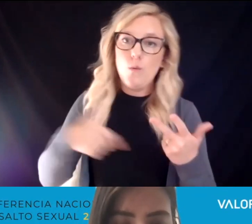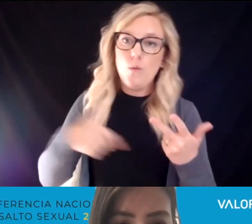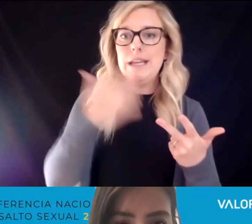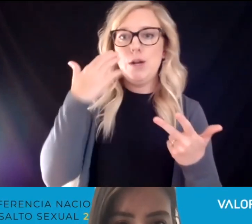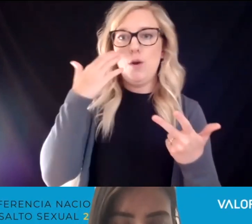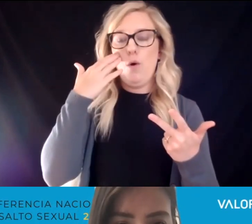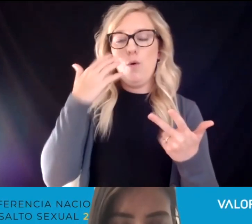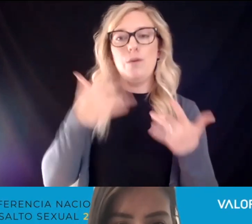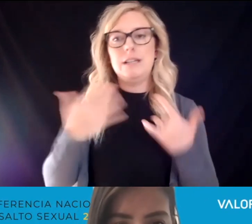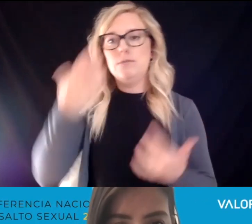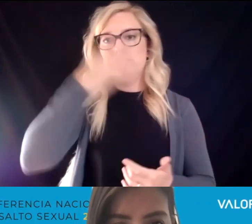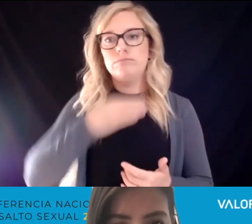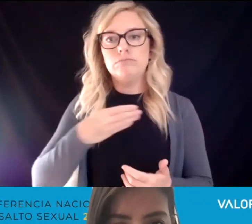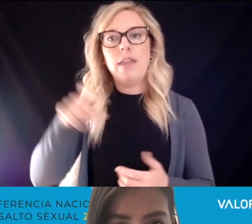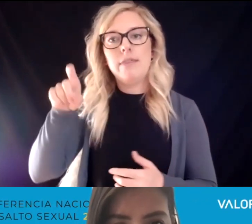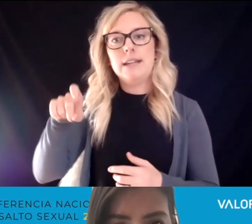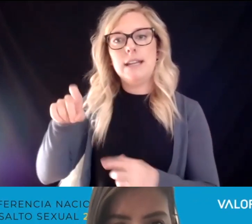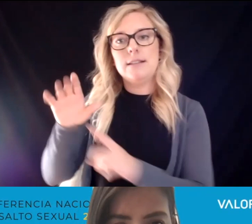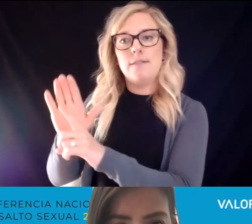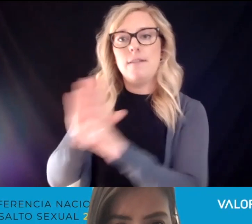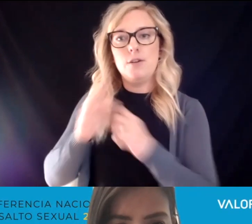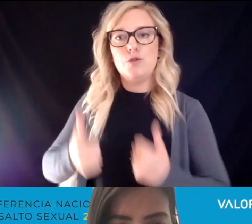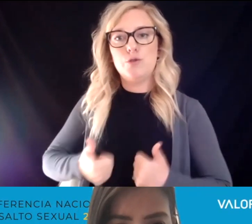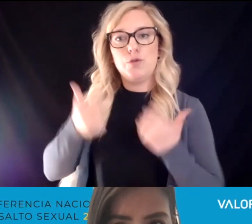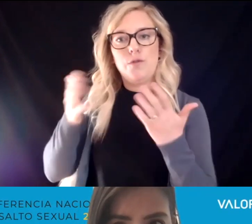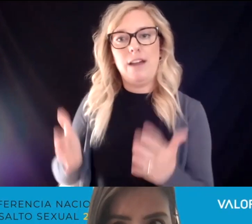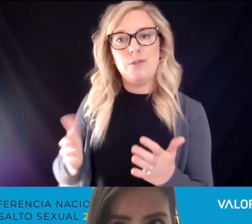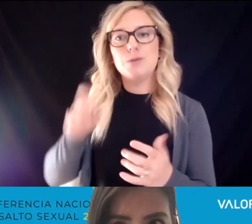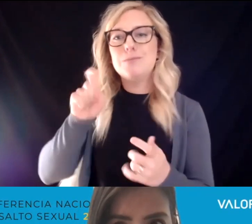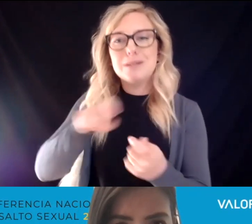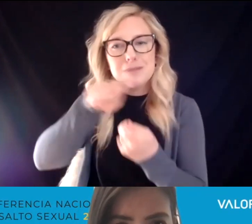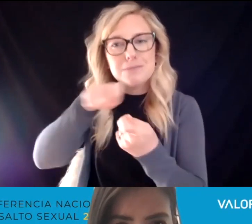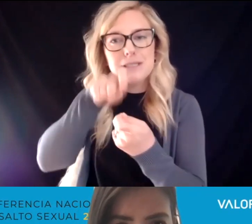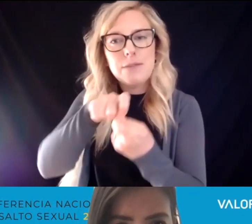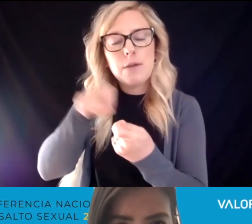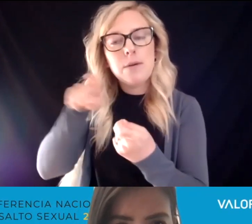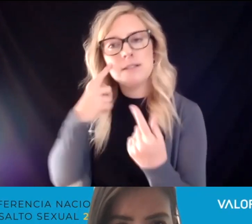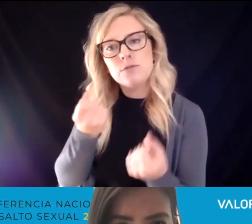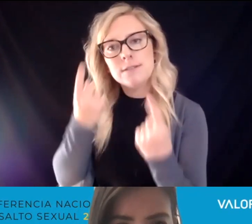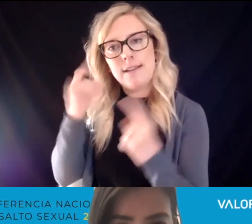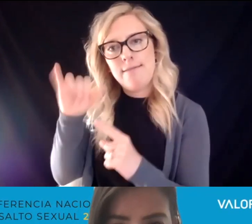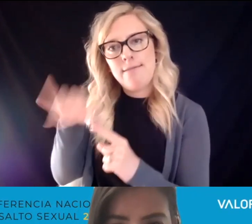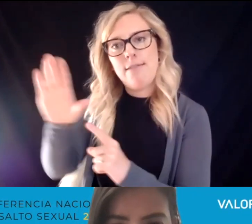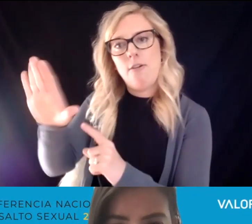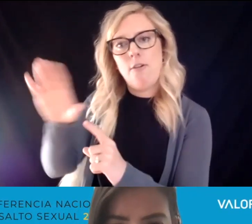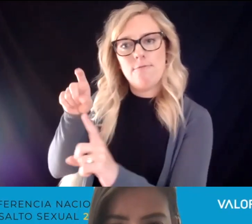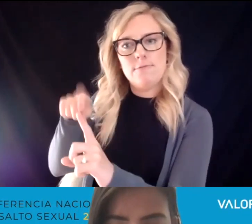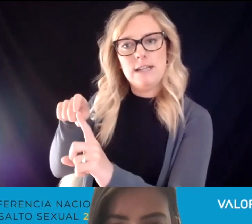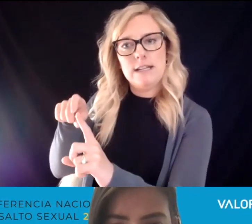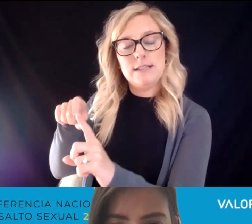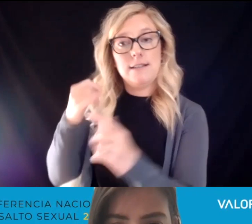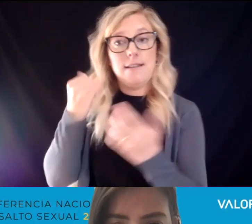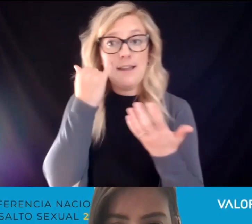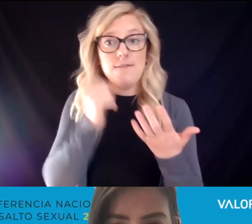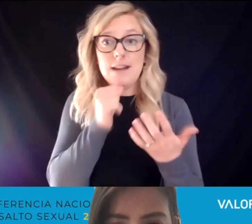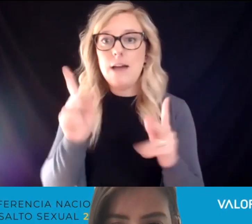survivors. We have to be specific and we have to understand these elements because otherwise people are never going to know what